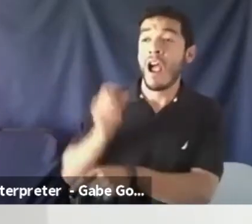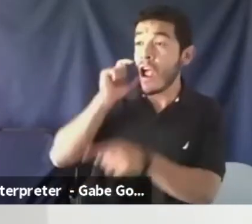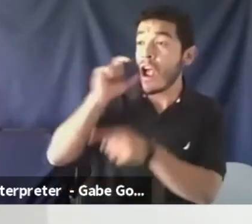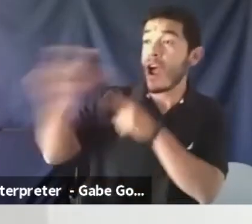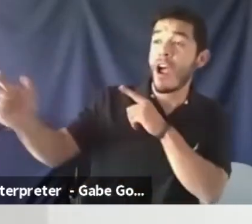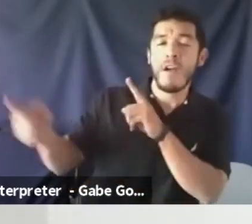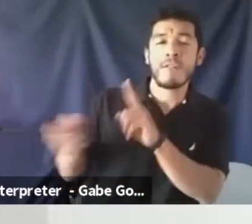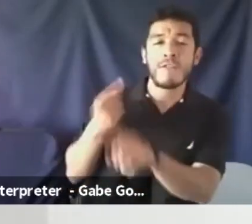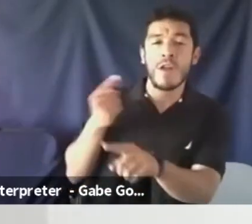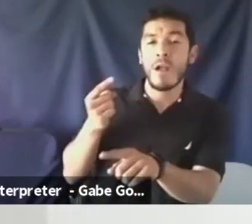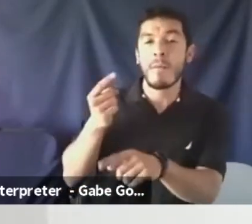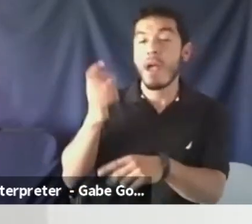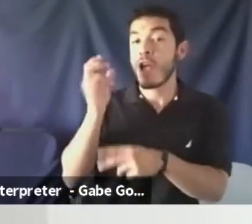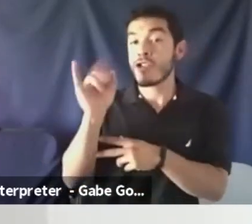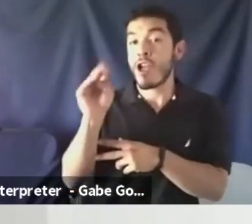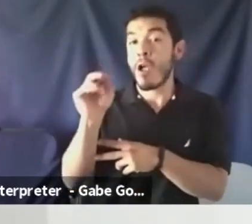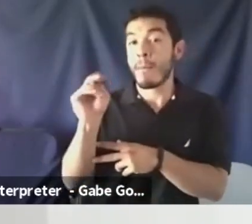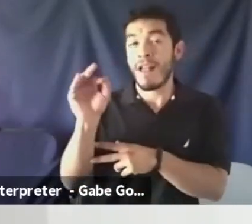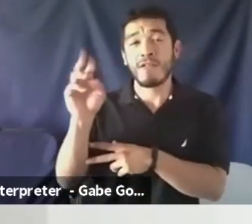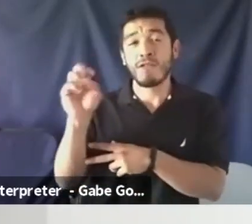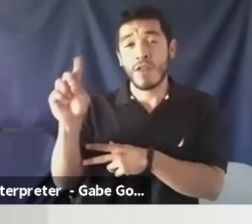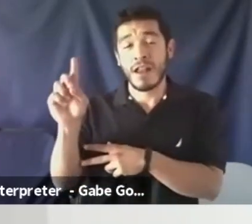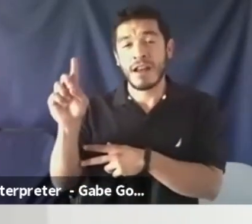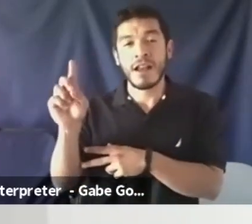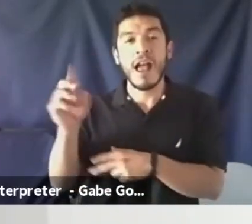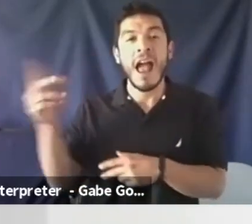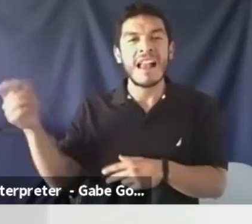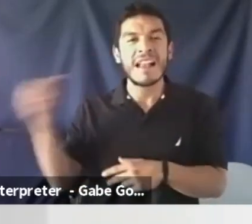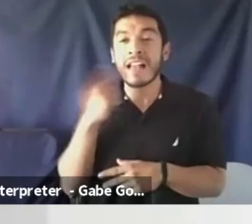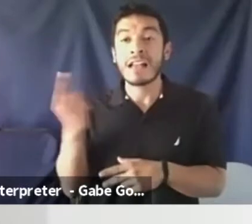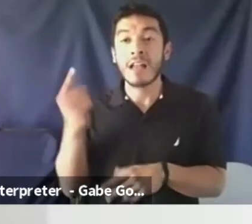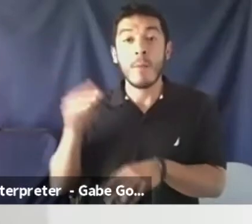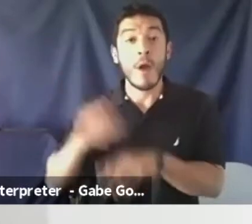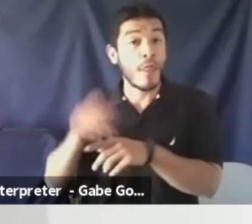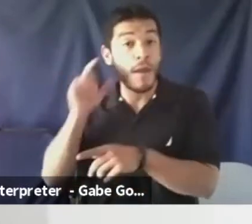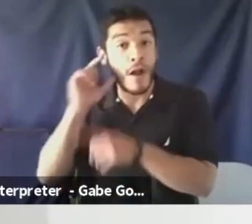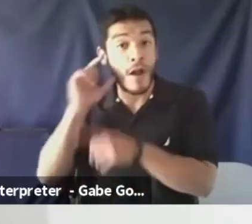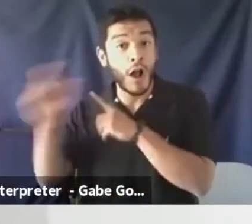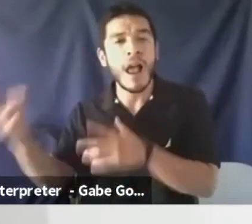Fred Hampton Jr., and he said that he had someone on the line that he wanted me to meet.